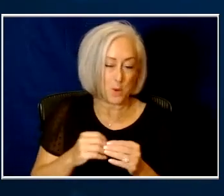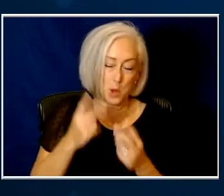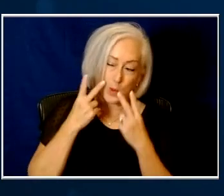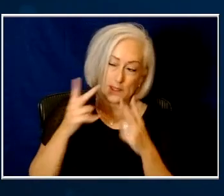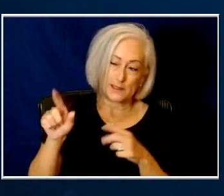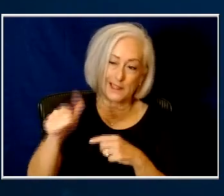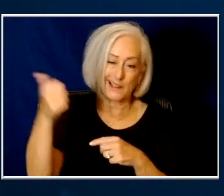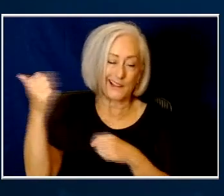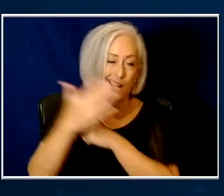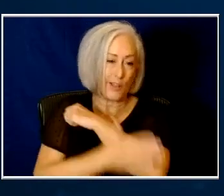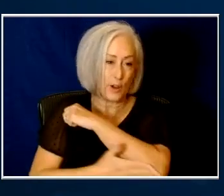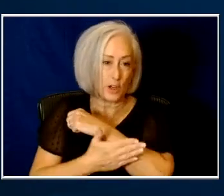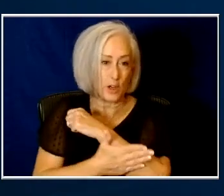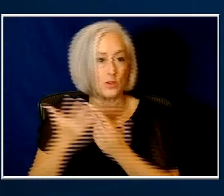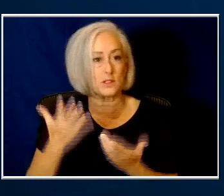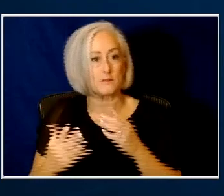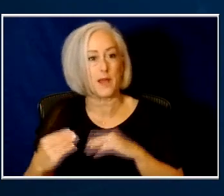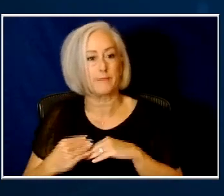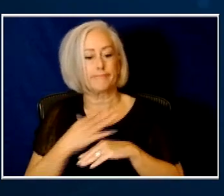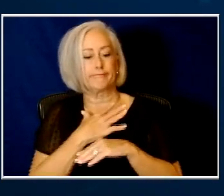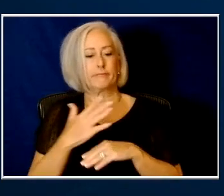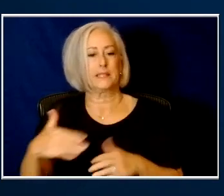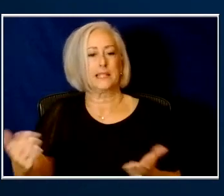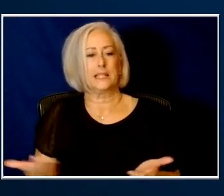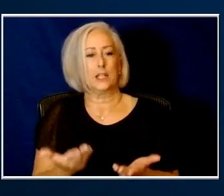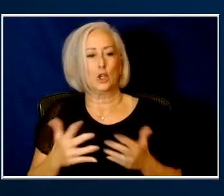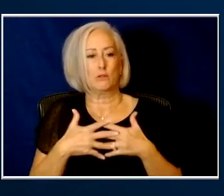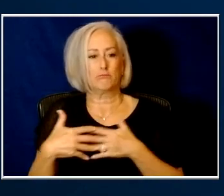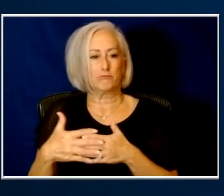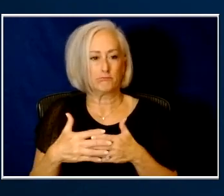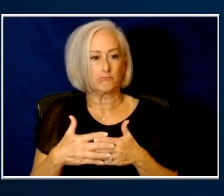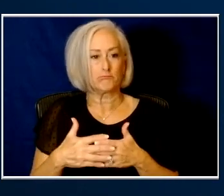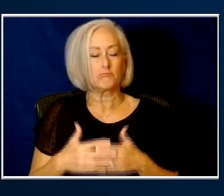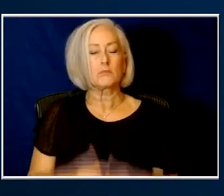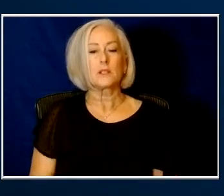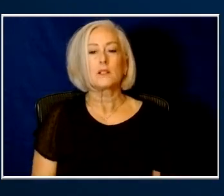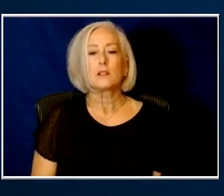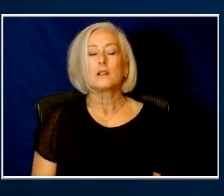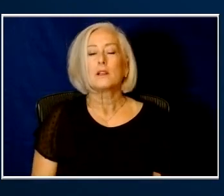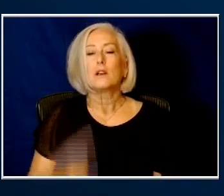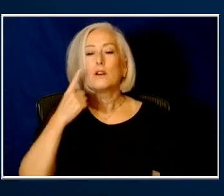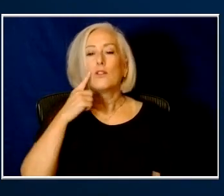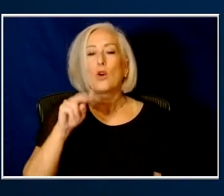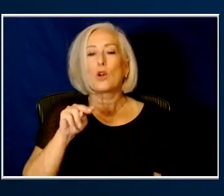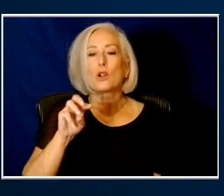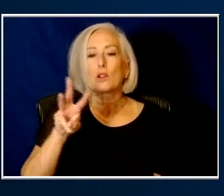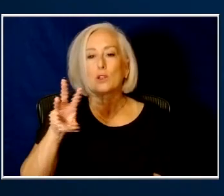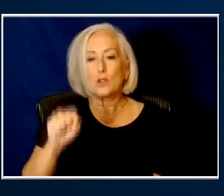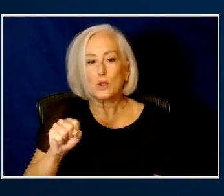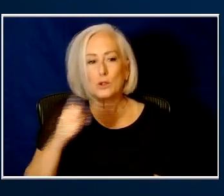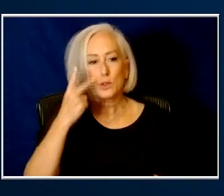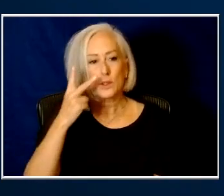here. Let's talk a little bit about COVID items in the news. There's a little disheartening news out of the Kaiser Family